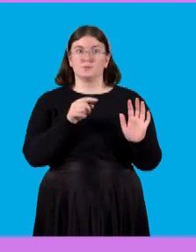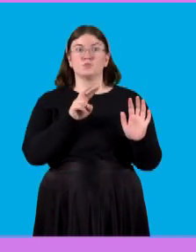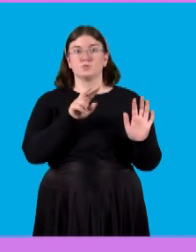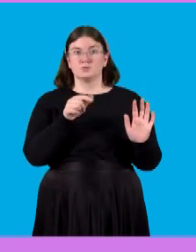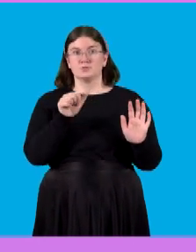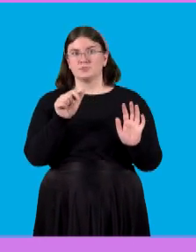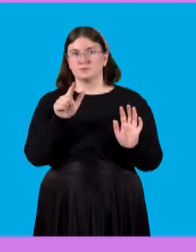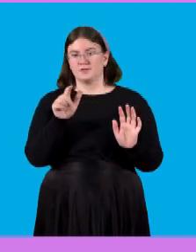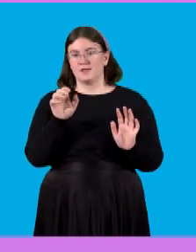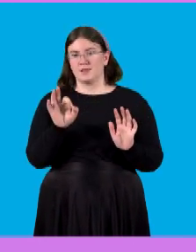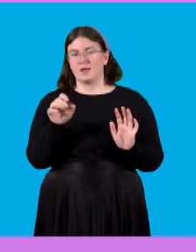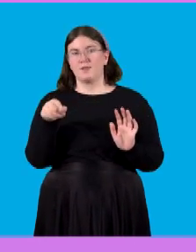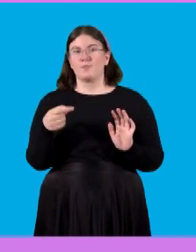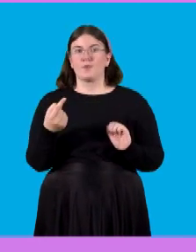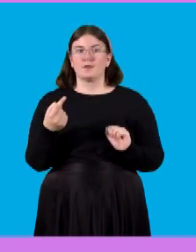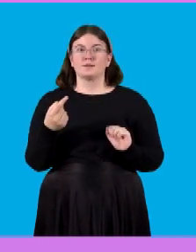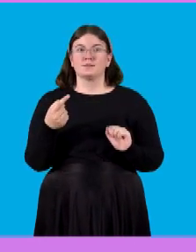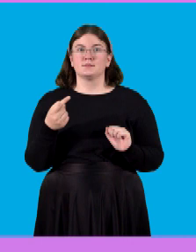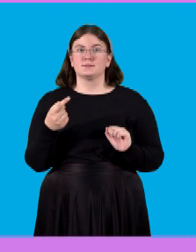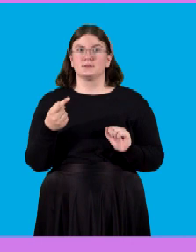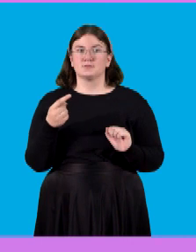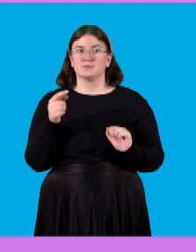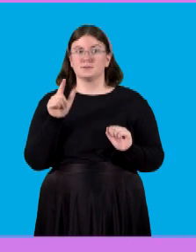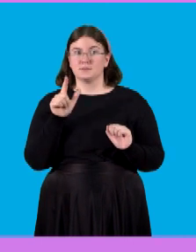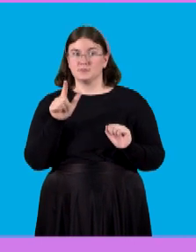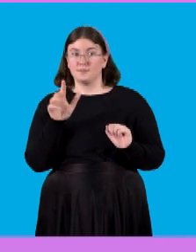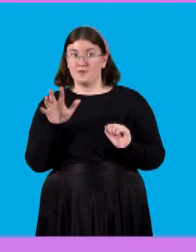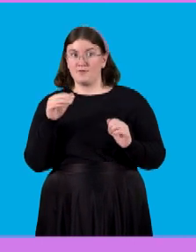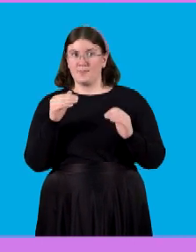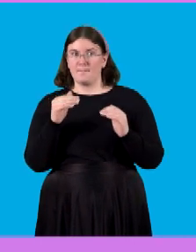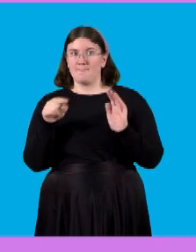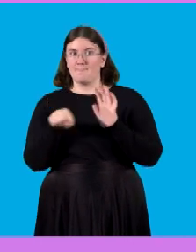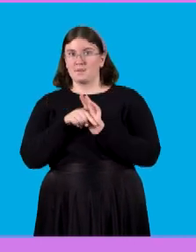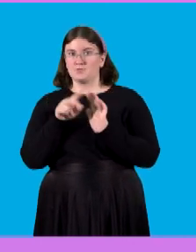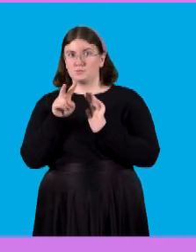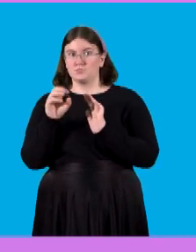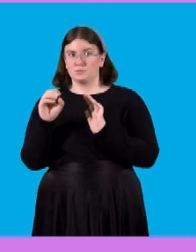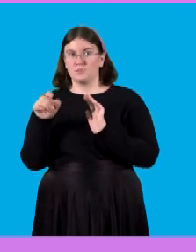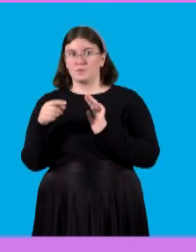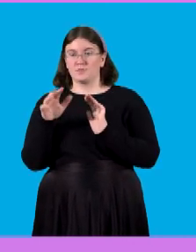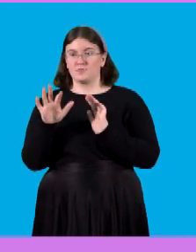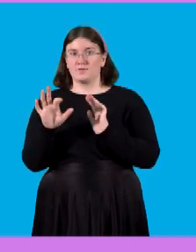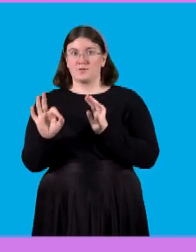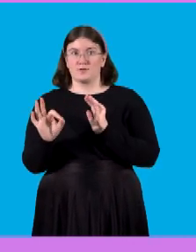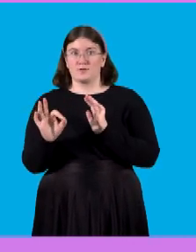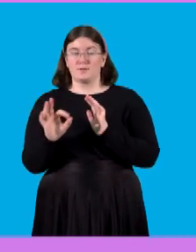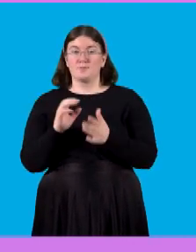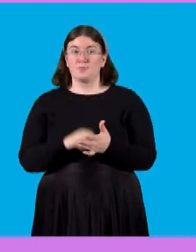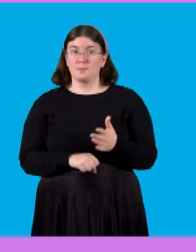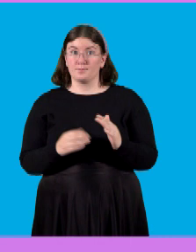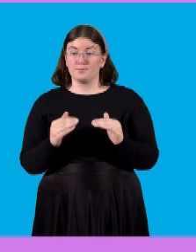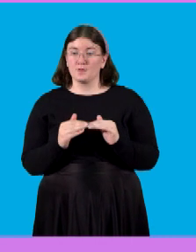cents minus 200 Rand and 53 cents, the discount. So that will give us an amount